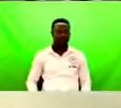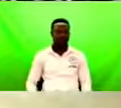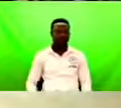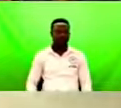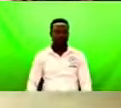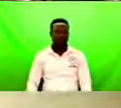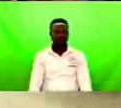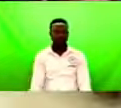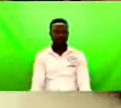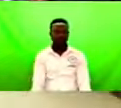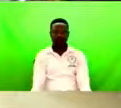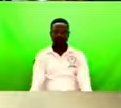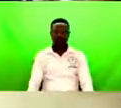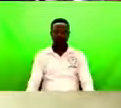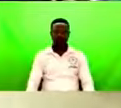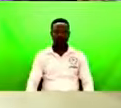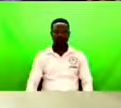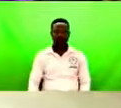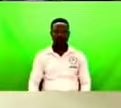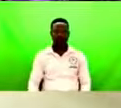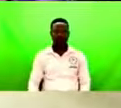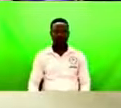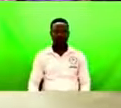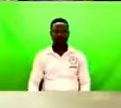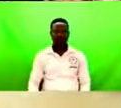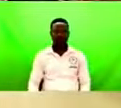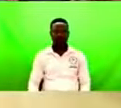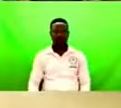And then Pencils.